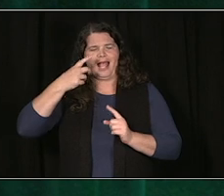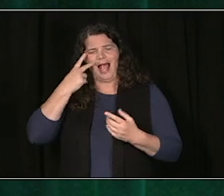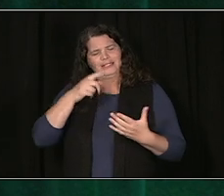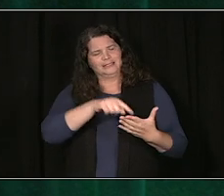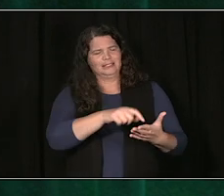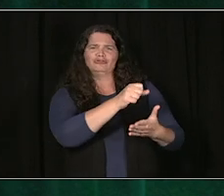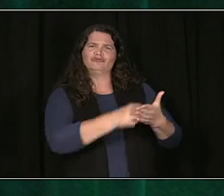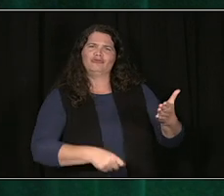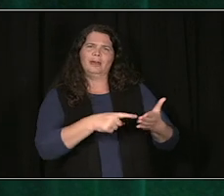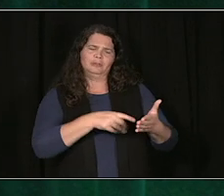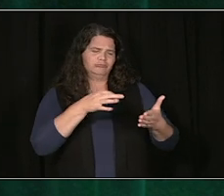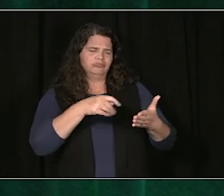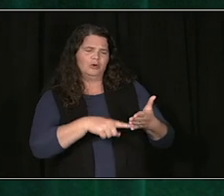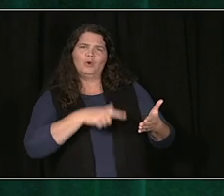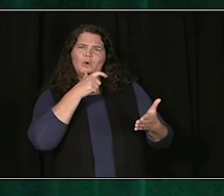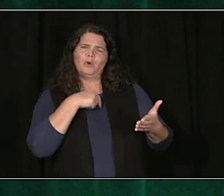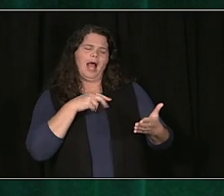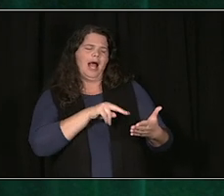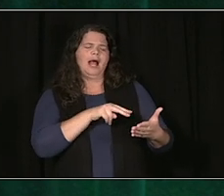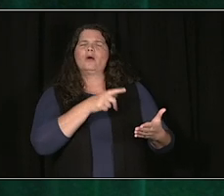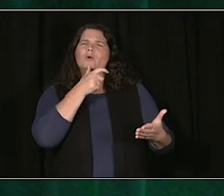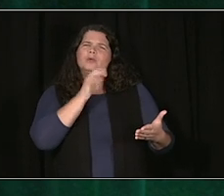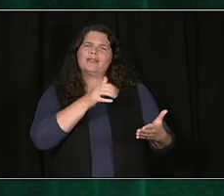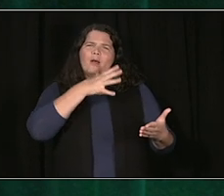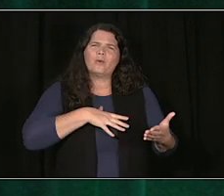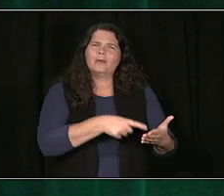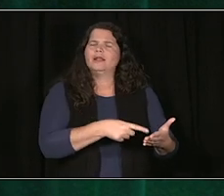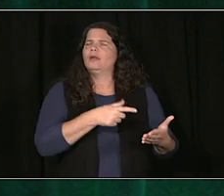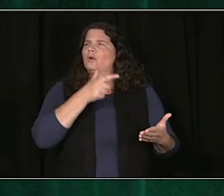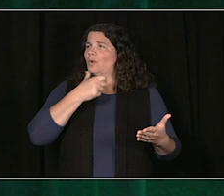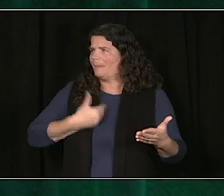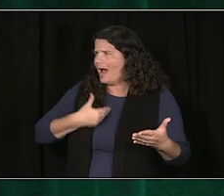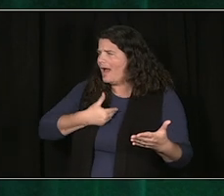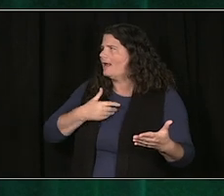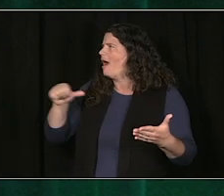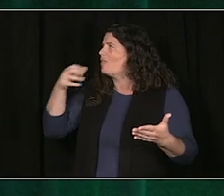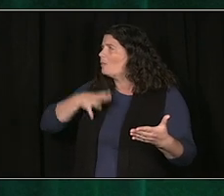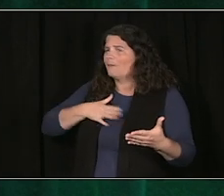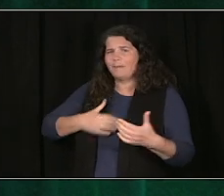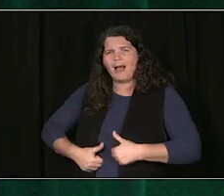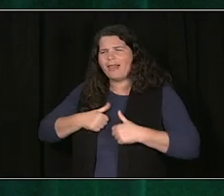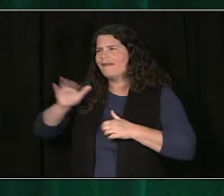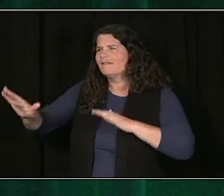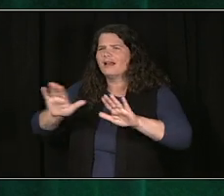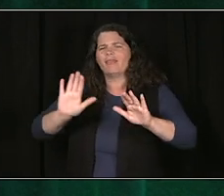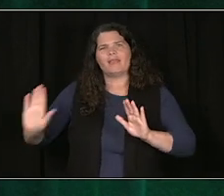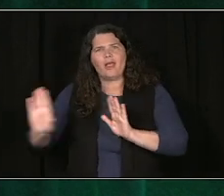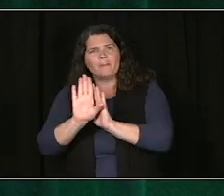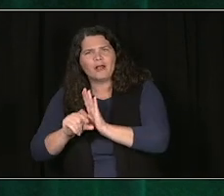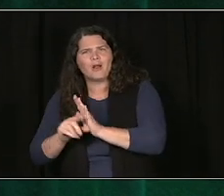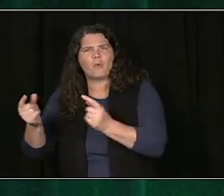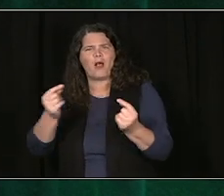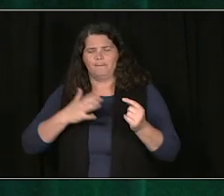try to think about myself, think about the women in my life, think about circumstances, where I come from. I love to use, you